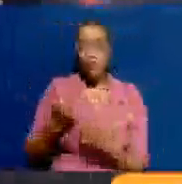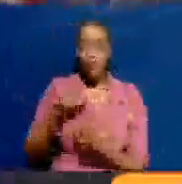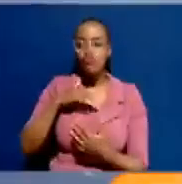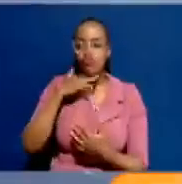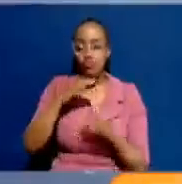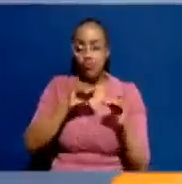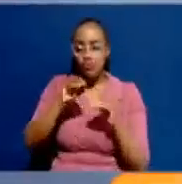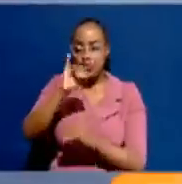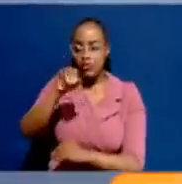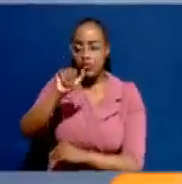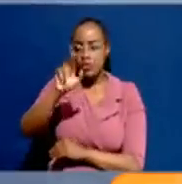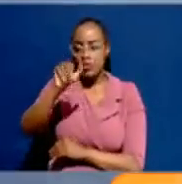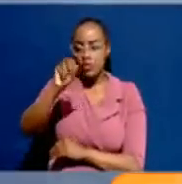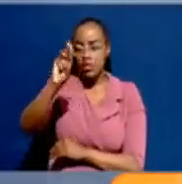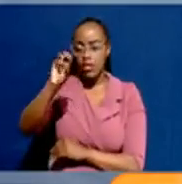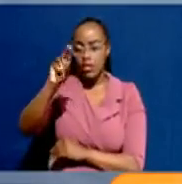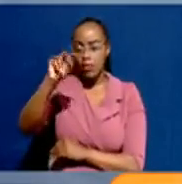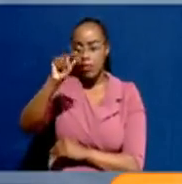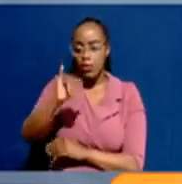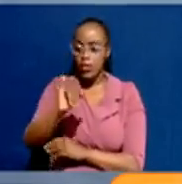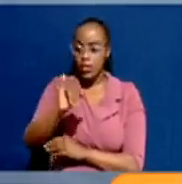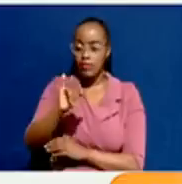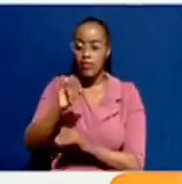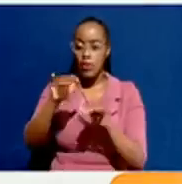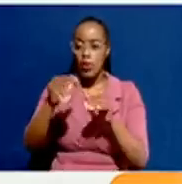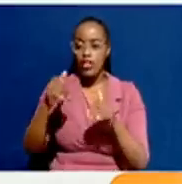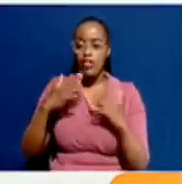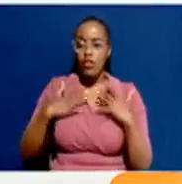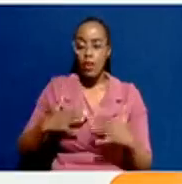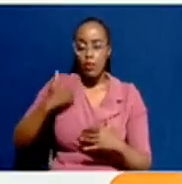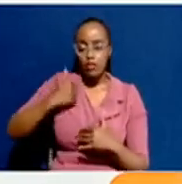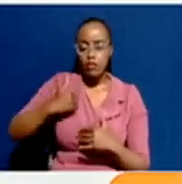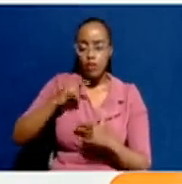to the Jaramogi Oginga Odinga morgue, awaiting a post-mortem